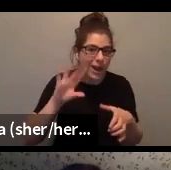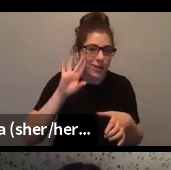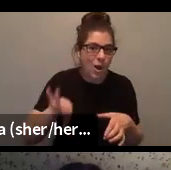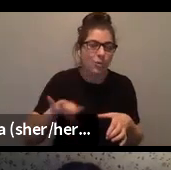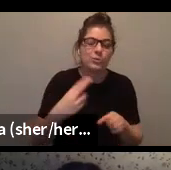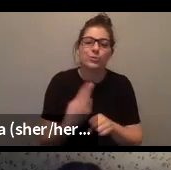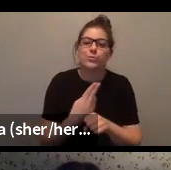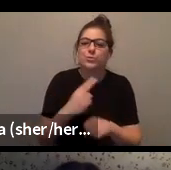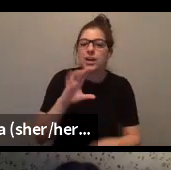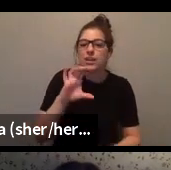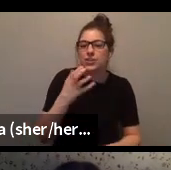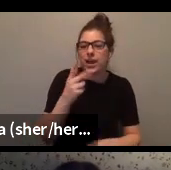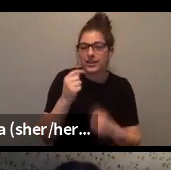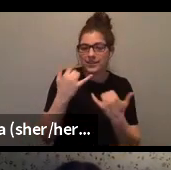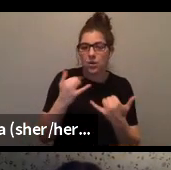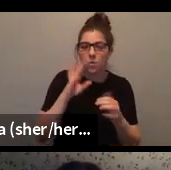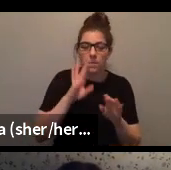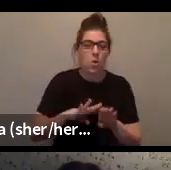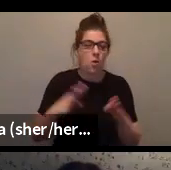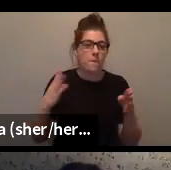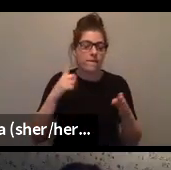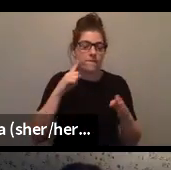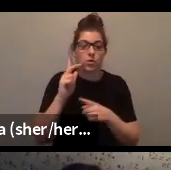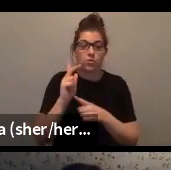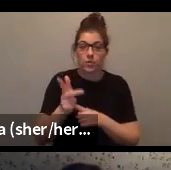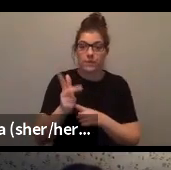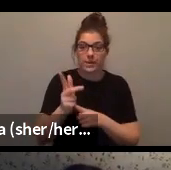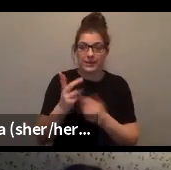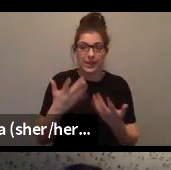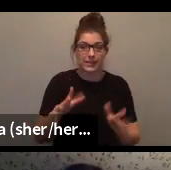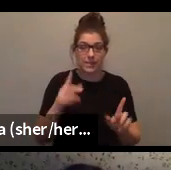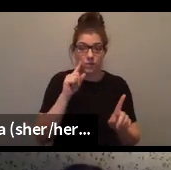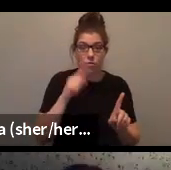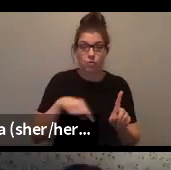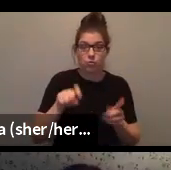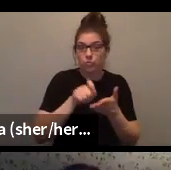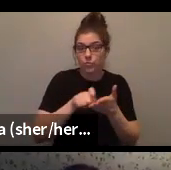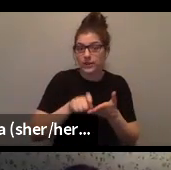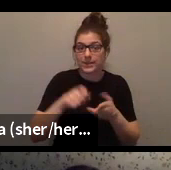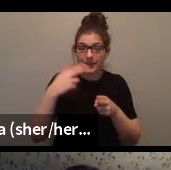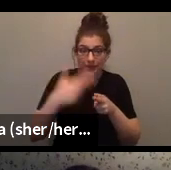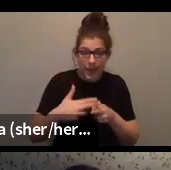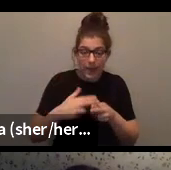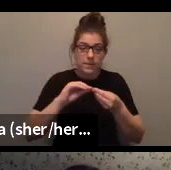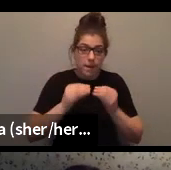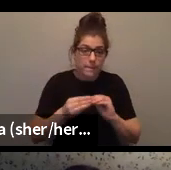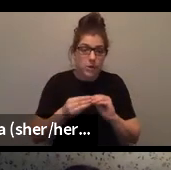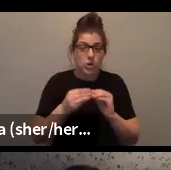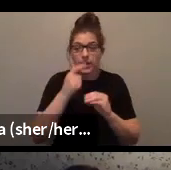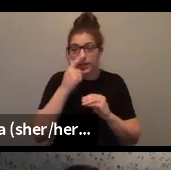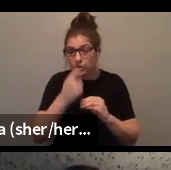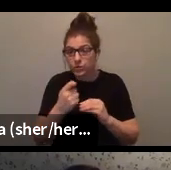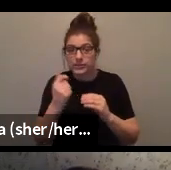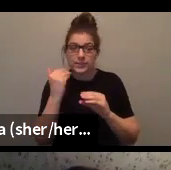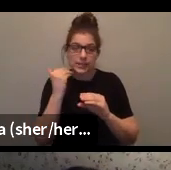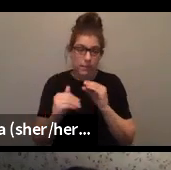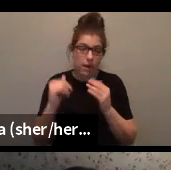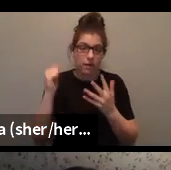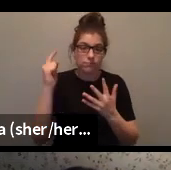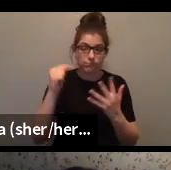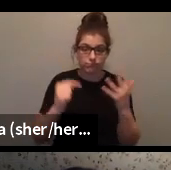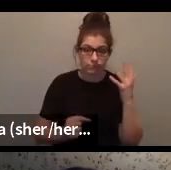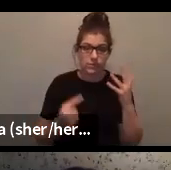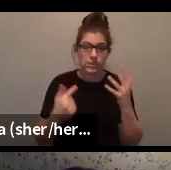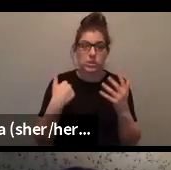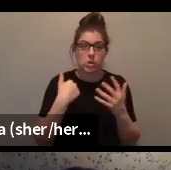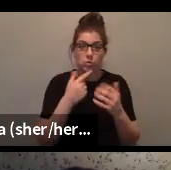function now. It'll be open for another like 3 minutes for you to write down names, numbers, stuff you're interested in, email addresses, so that